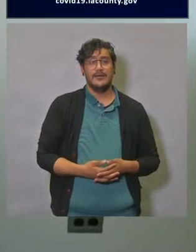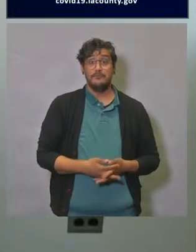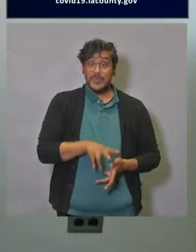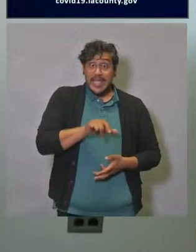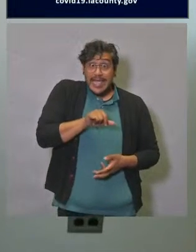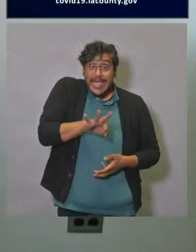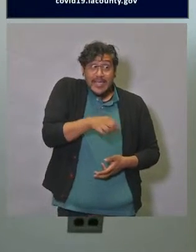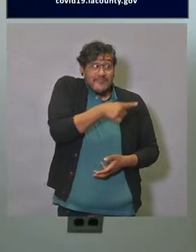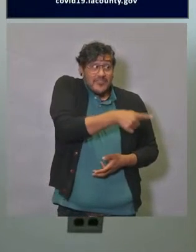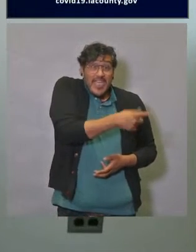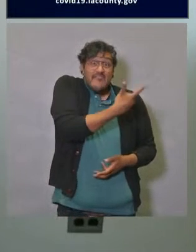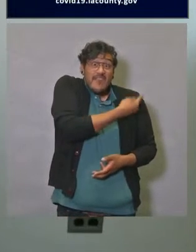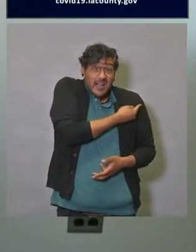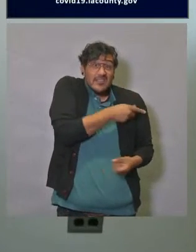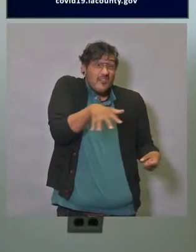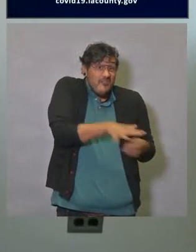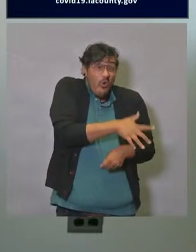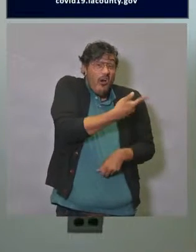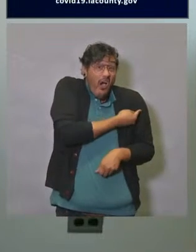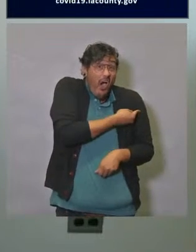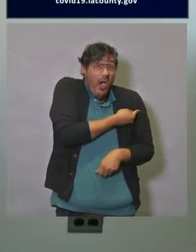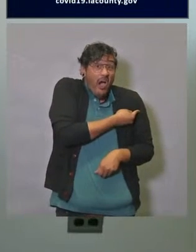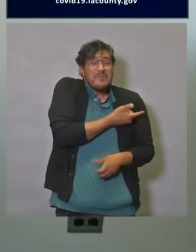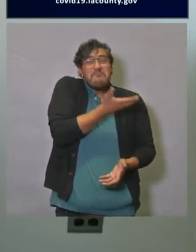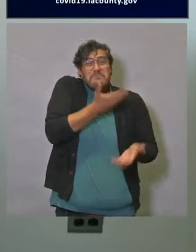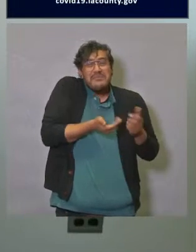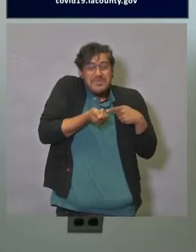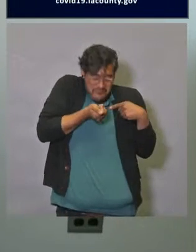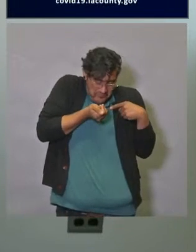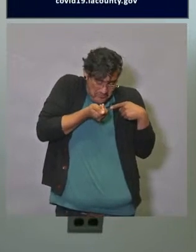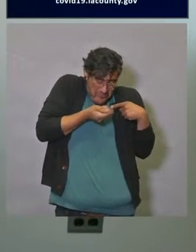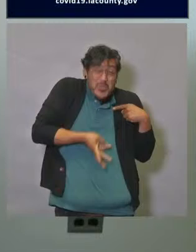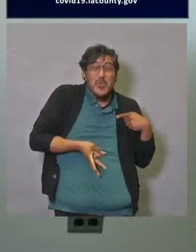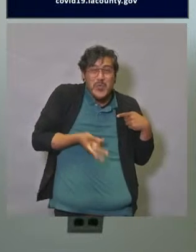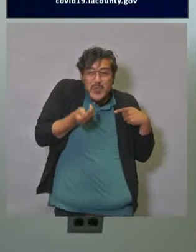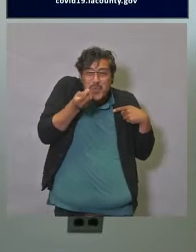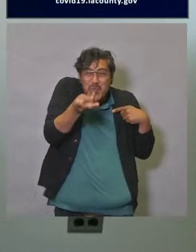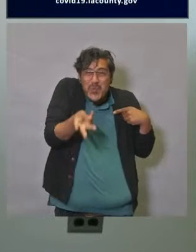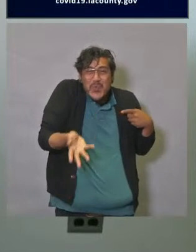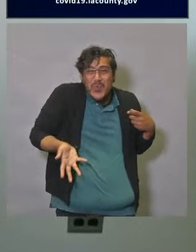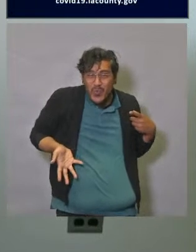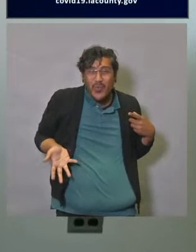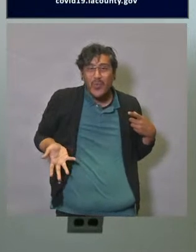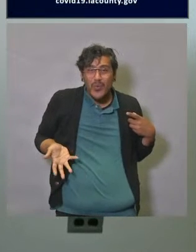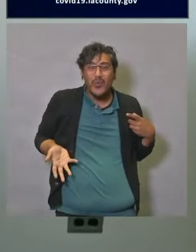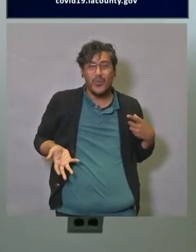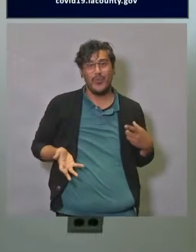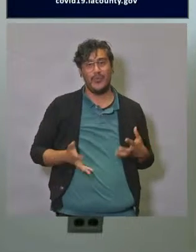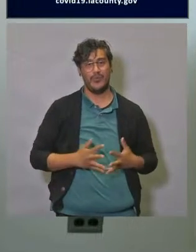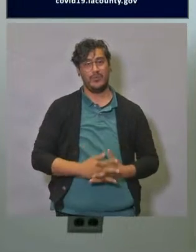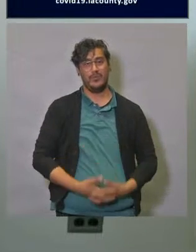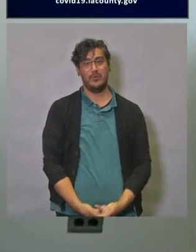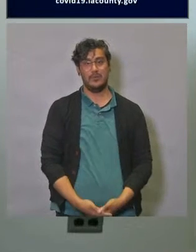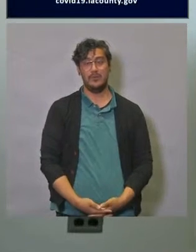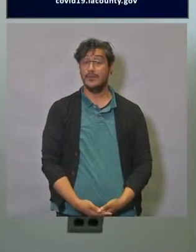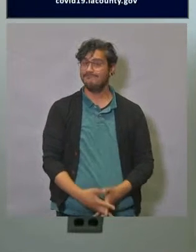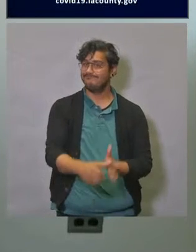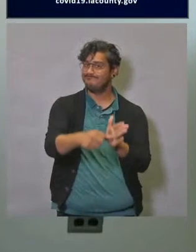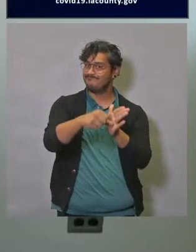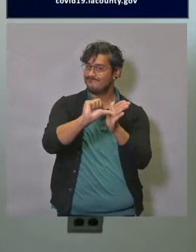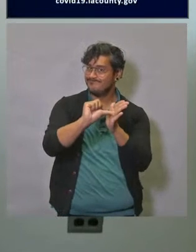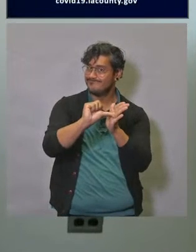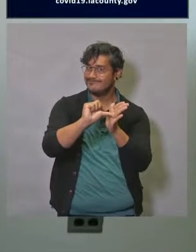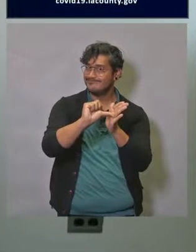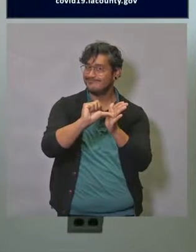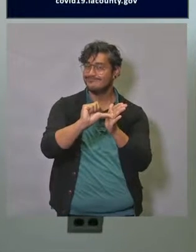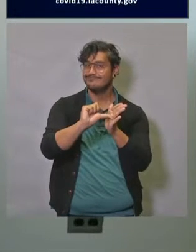would be tiny. And yes, there may be some people who weren't fully vaccinated who were in that group. But again, we've acknowledged you don't